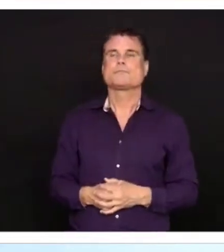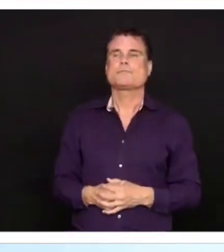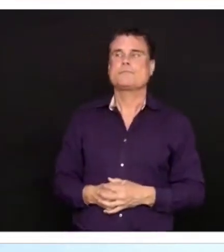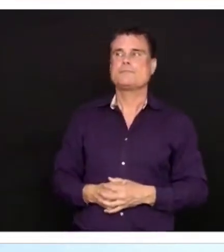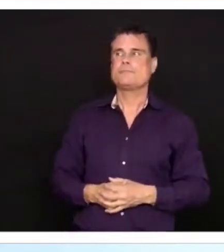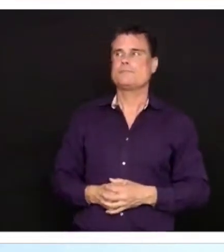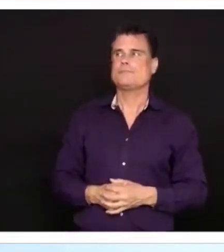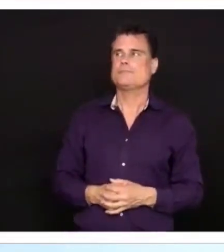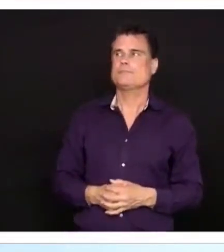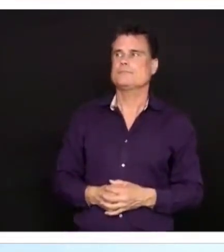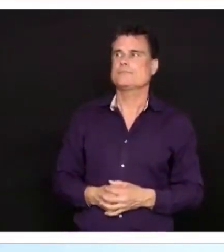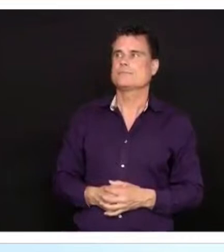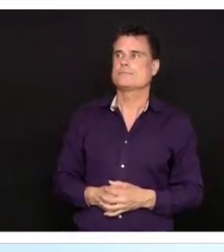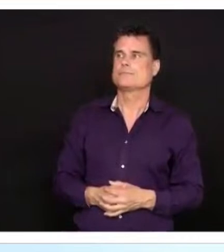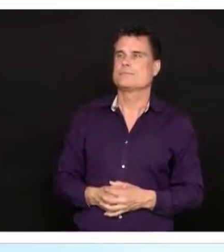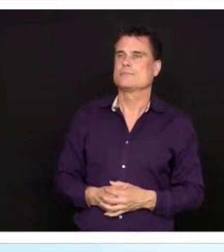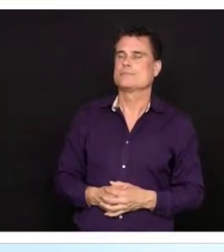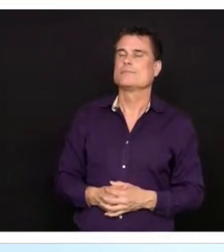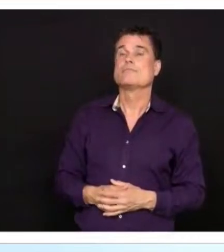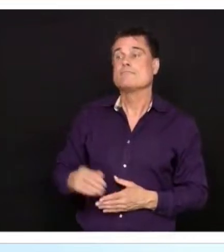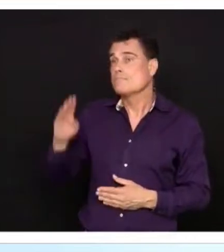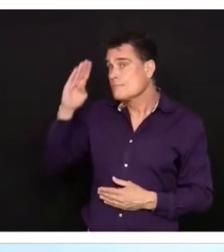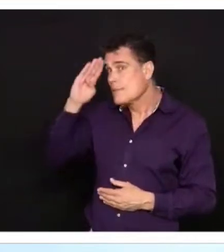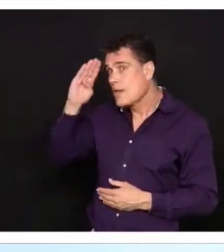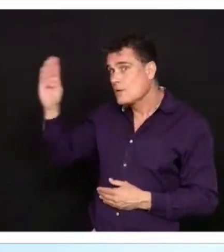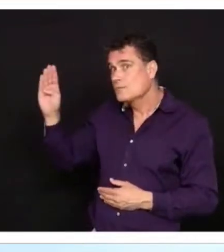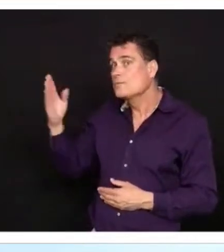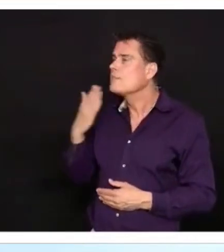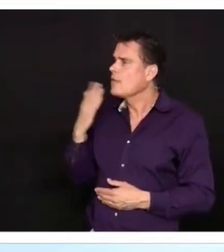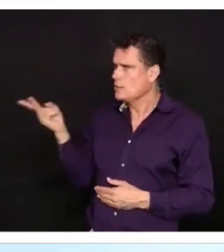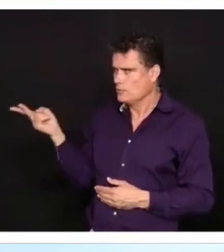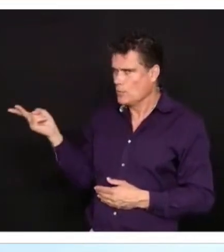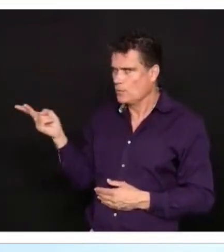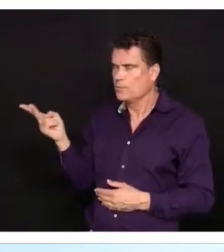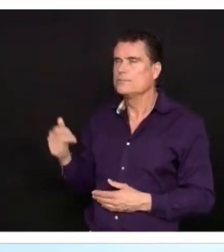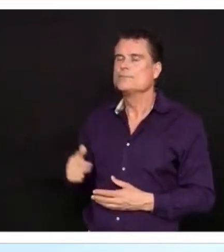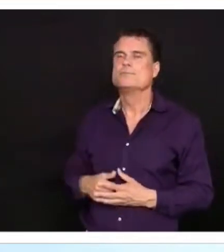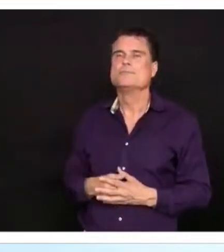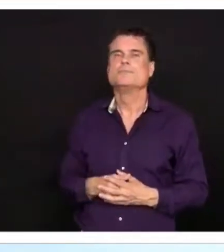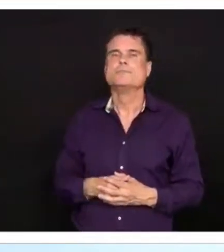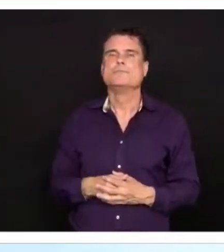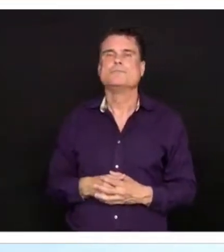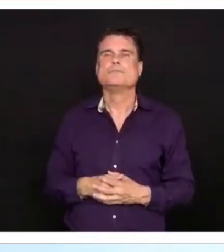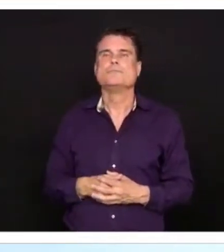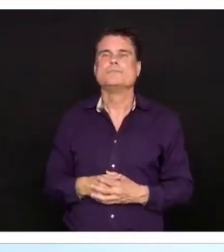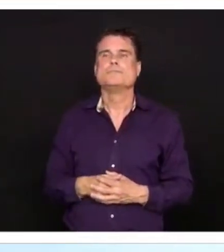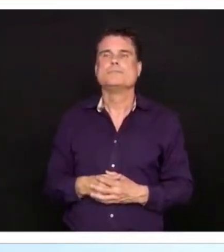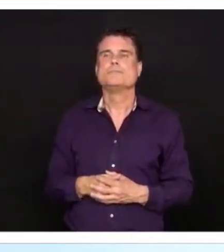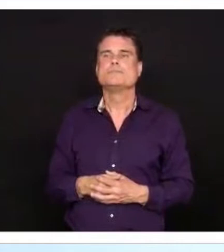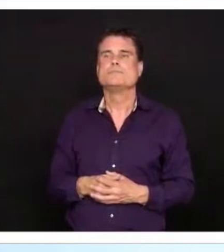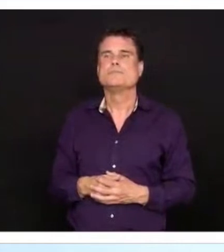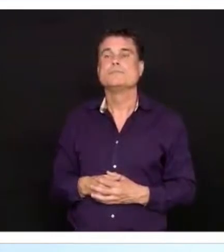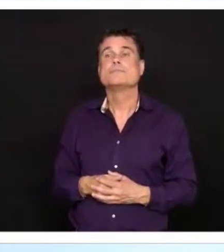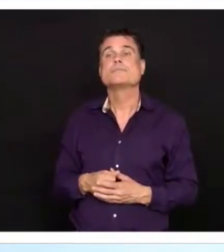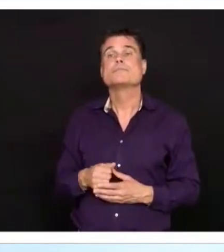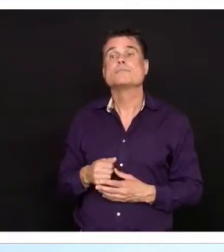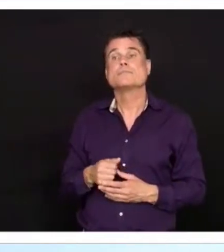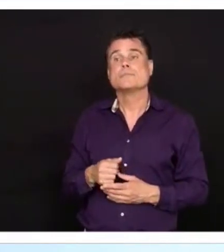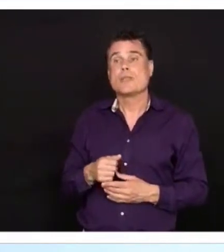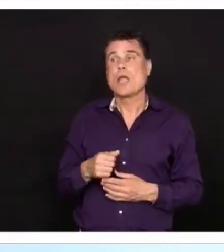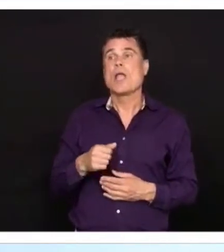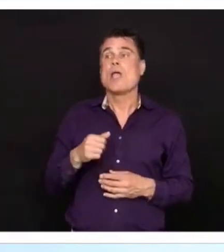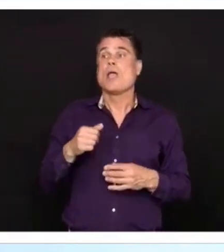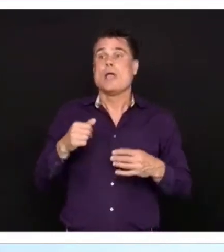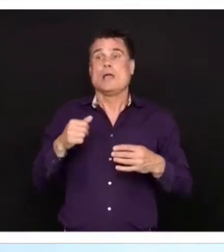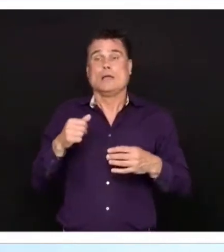number 34, I'm just wondering, can you give us a bit of a picture of what 60% of normal will look